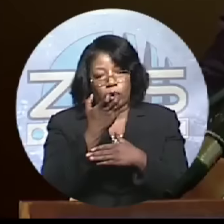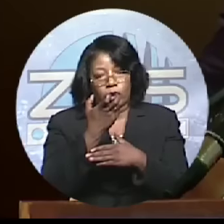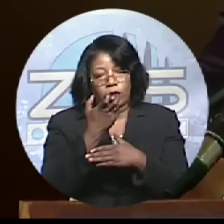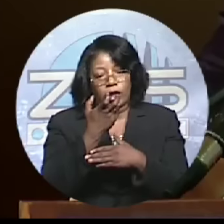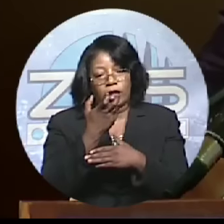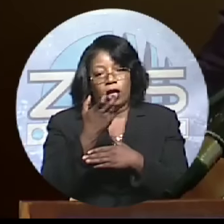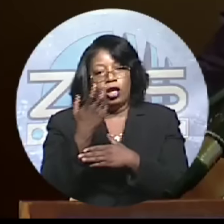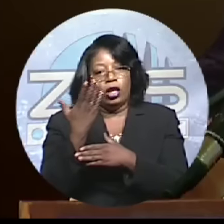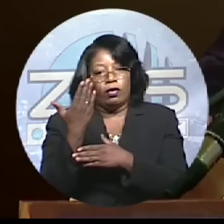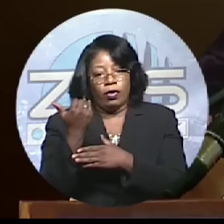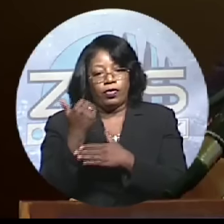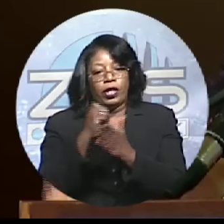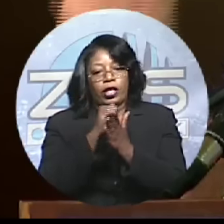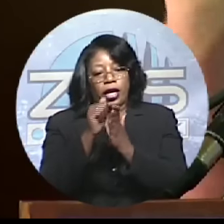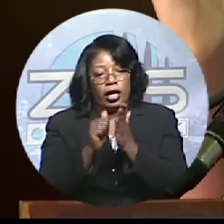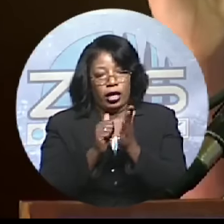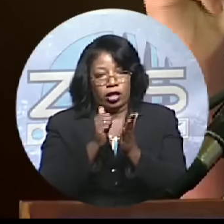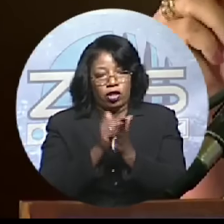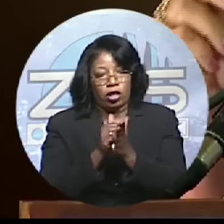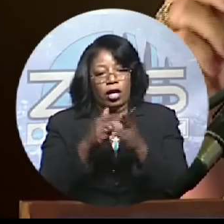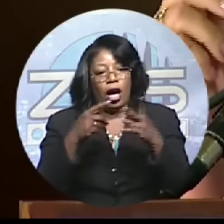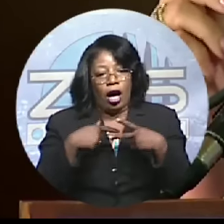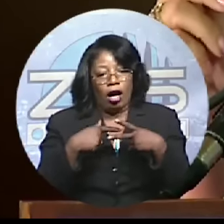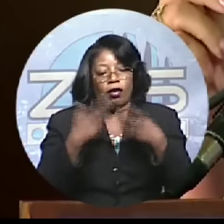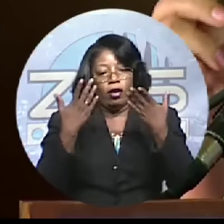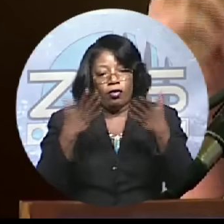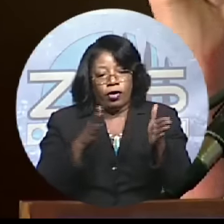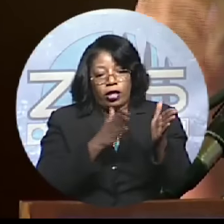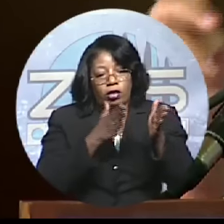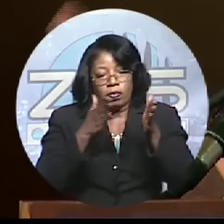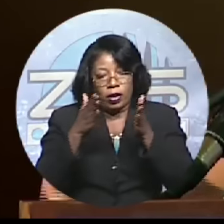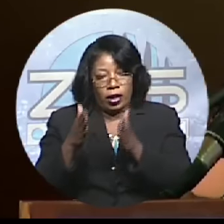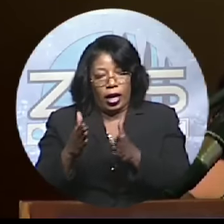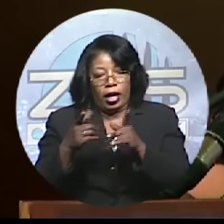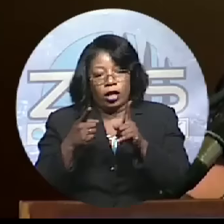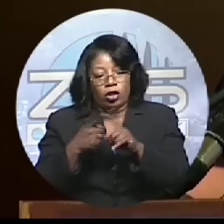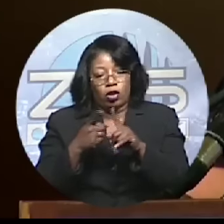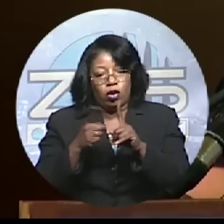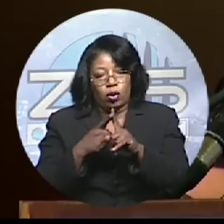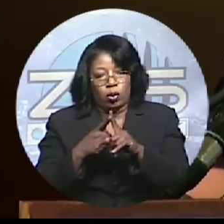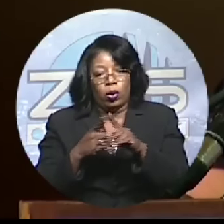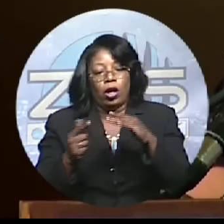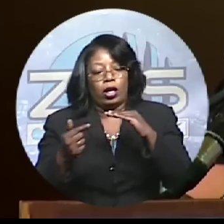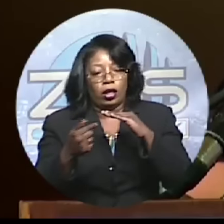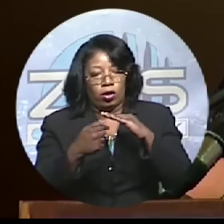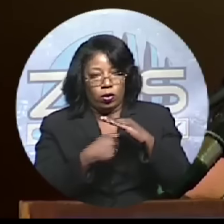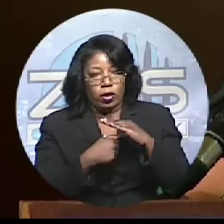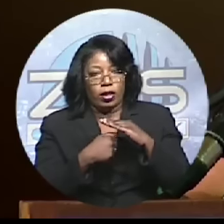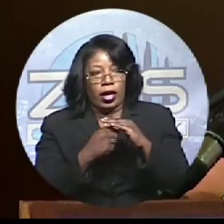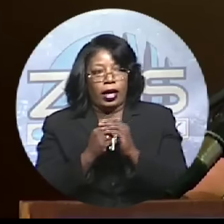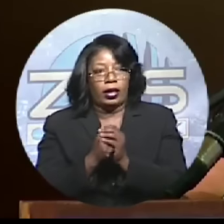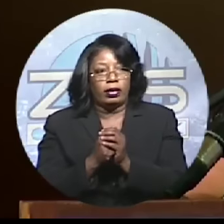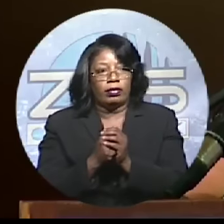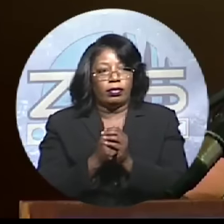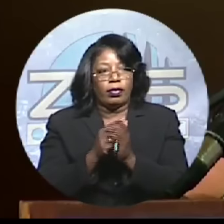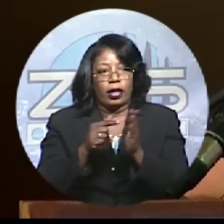15 have made a plan, it's not only thinking, to commit suicide. These are